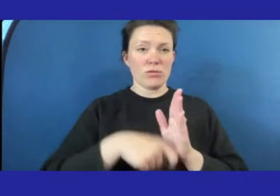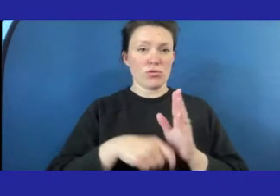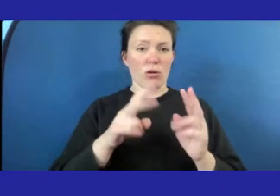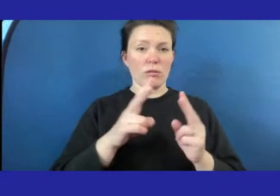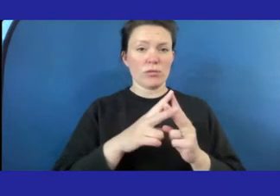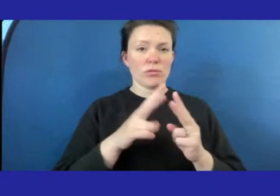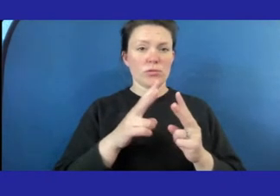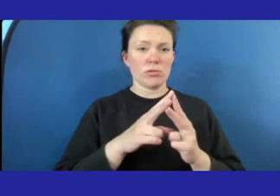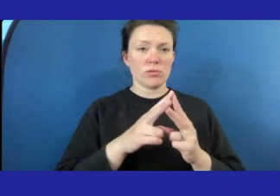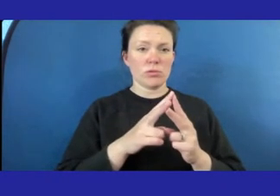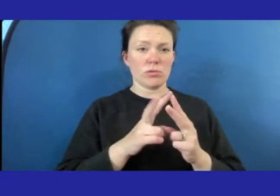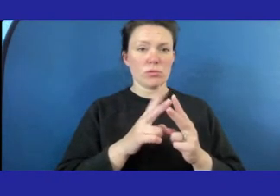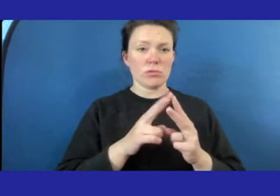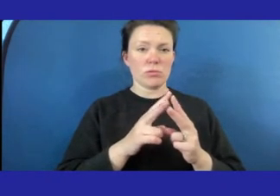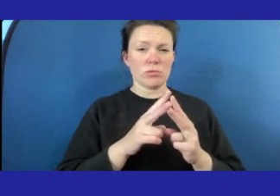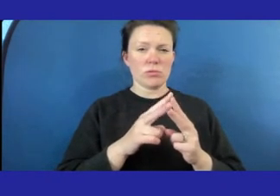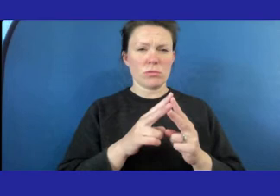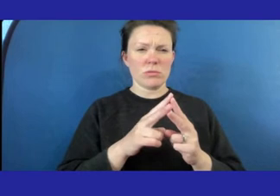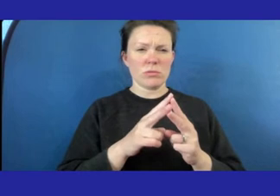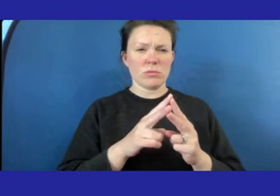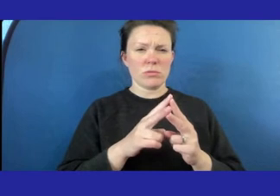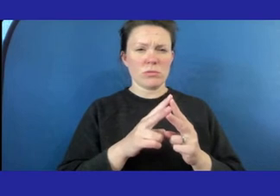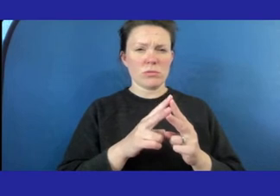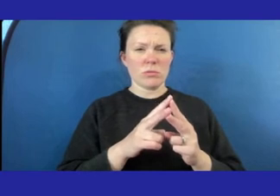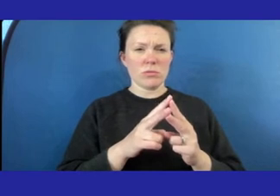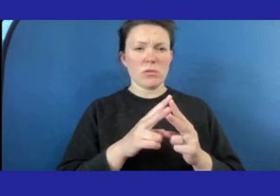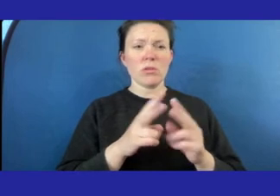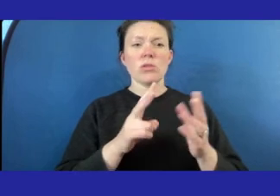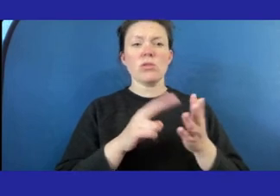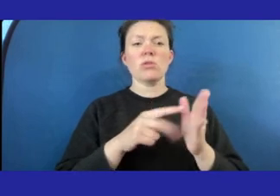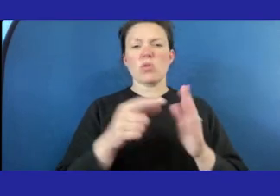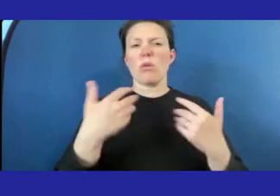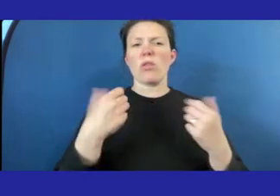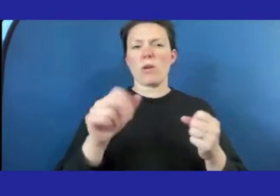those, so